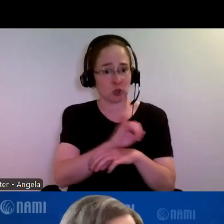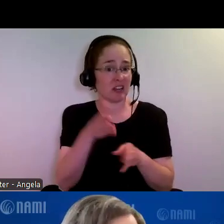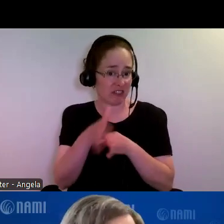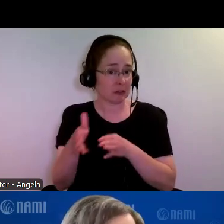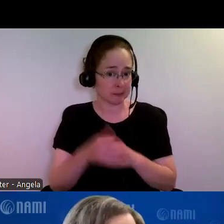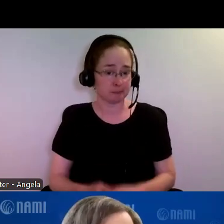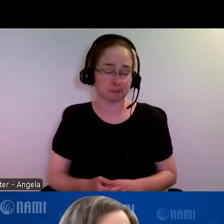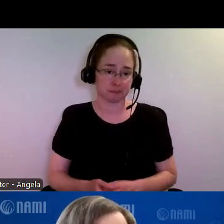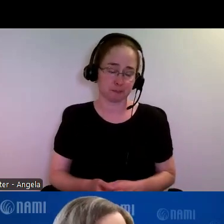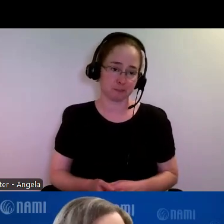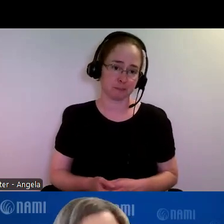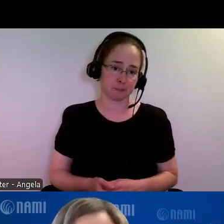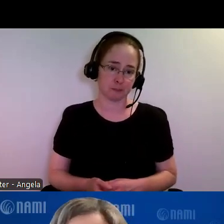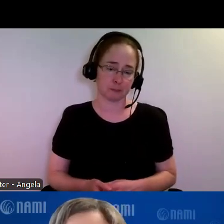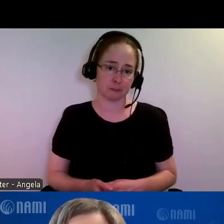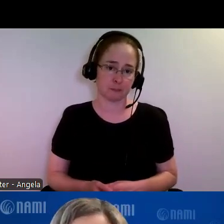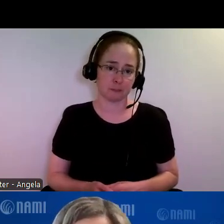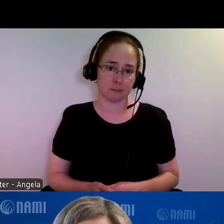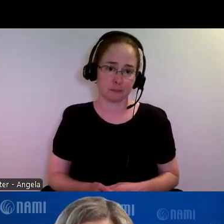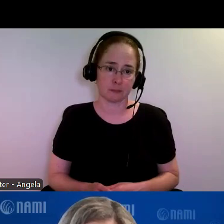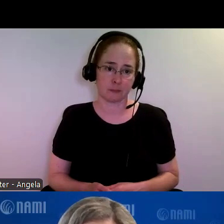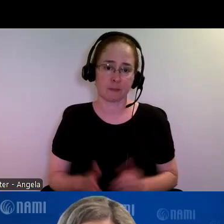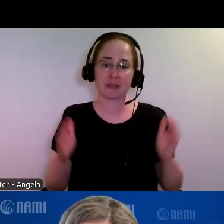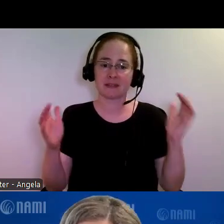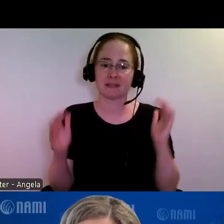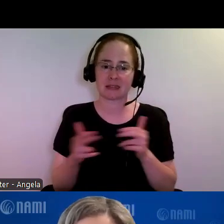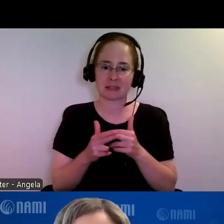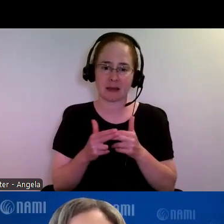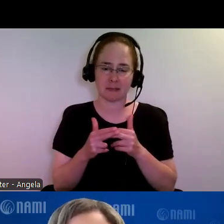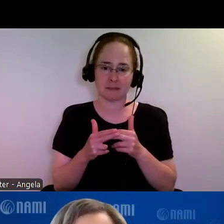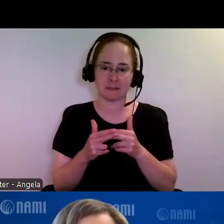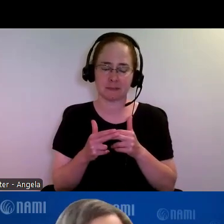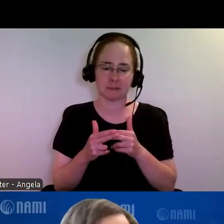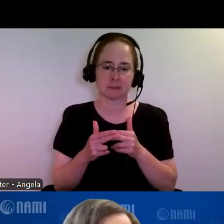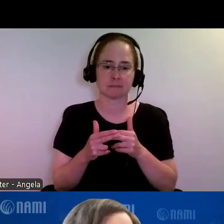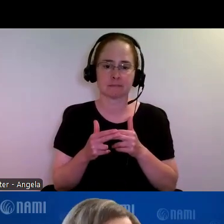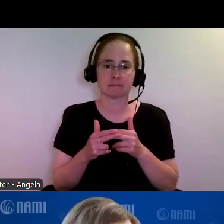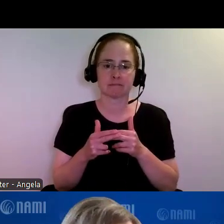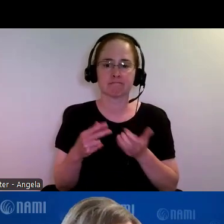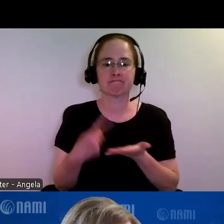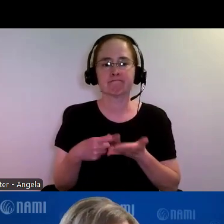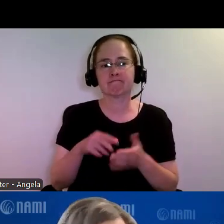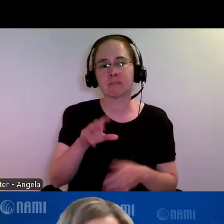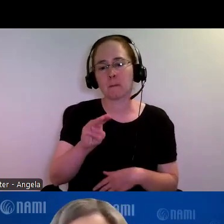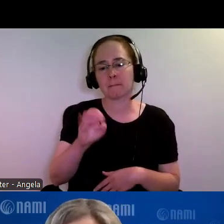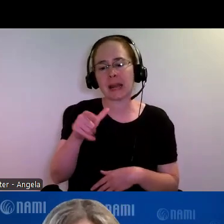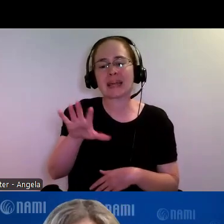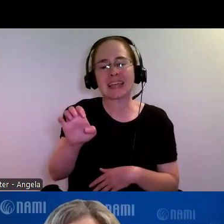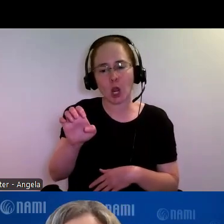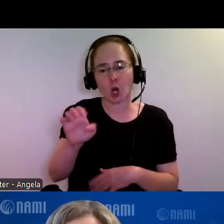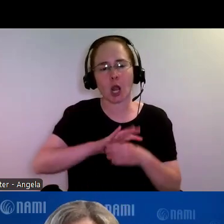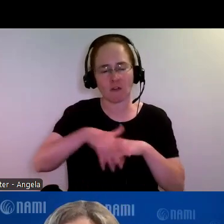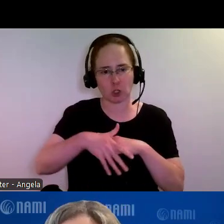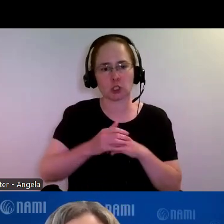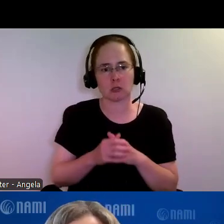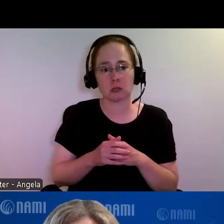field. So we're not going to go to the next slide and talk a little bit about Medicare coverage. As we said,